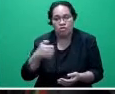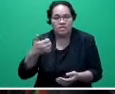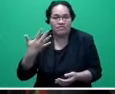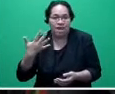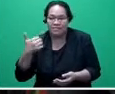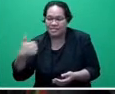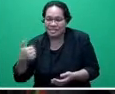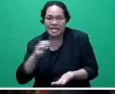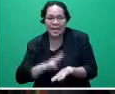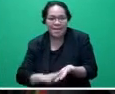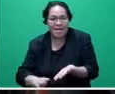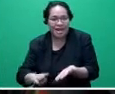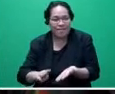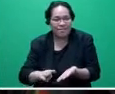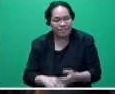10.656 million, with